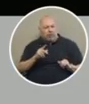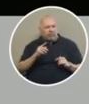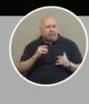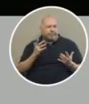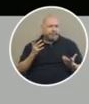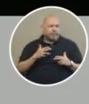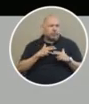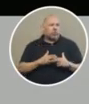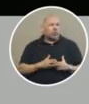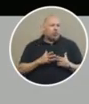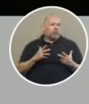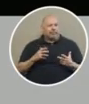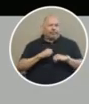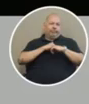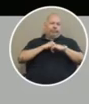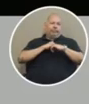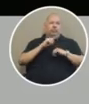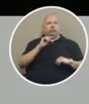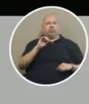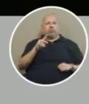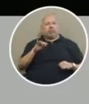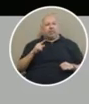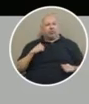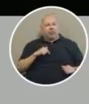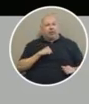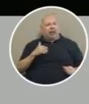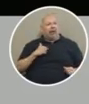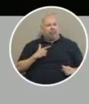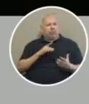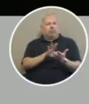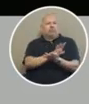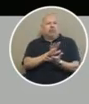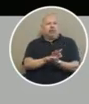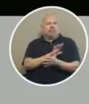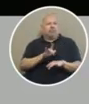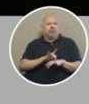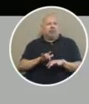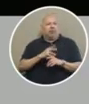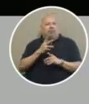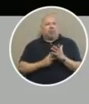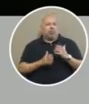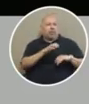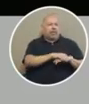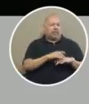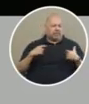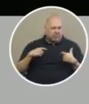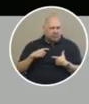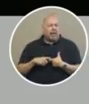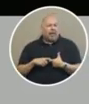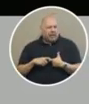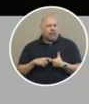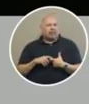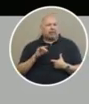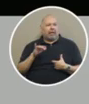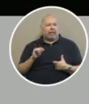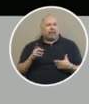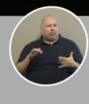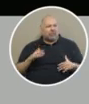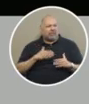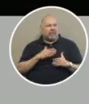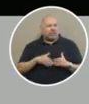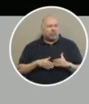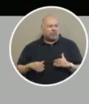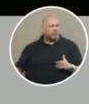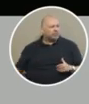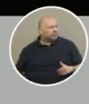them resilience toolkits. We do have those documents available in both in English and Spanish. IT, if we could get to the next